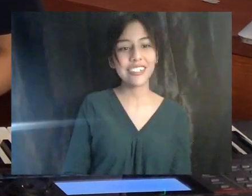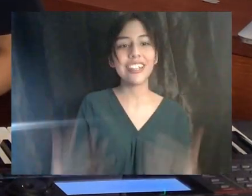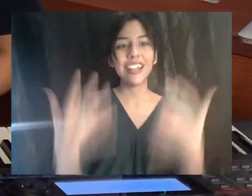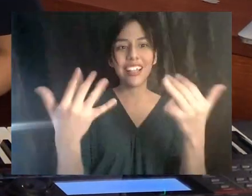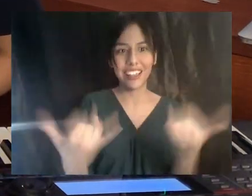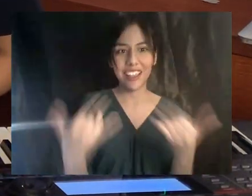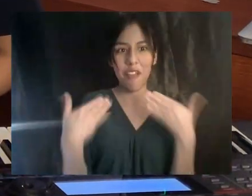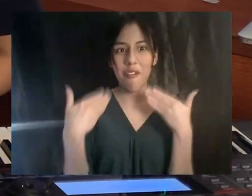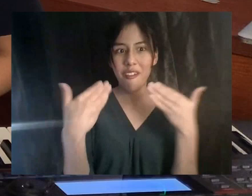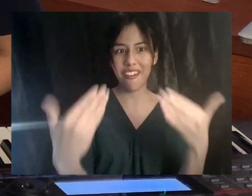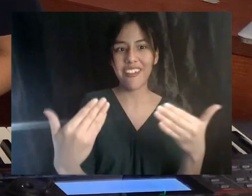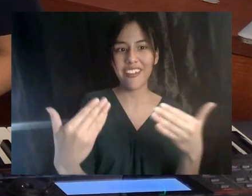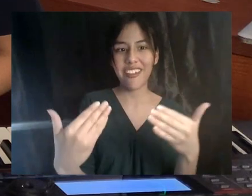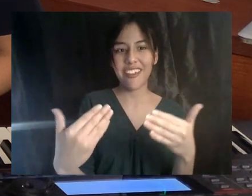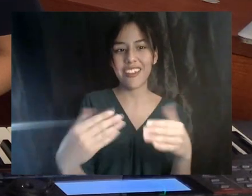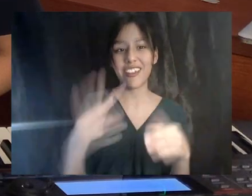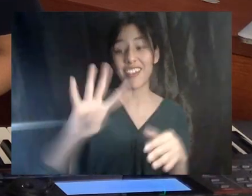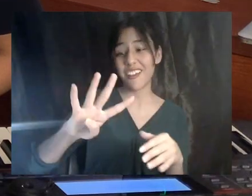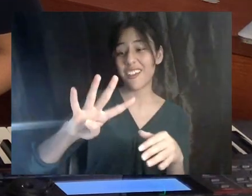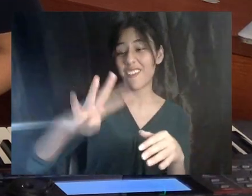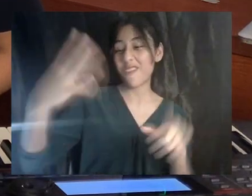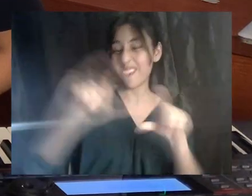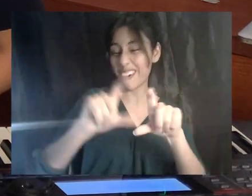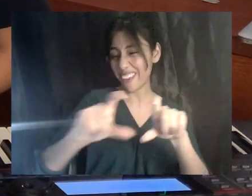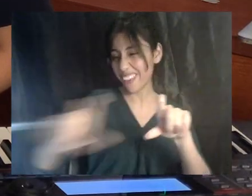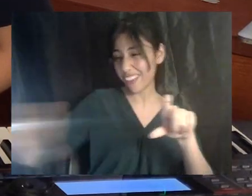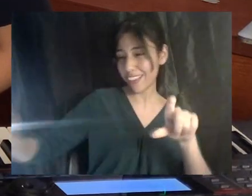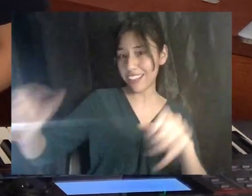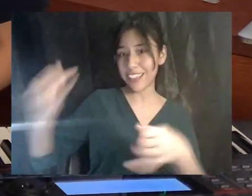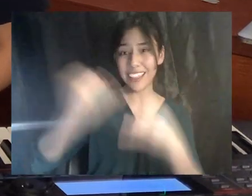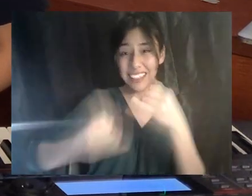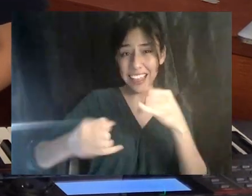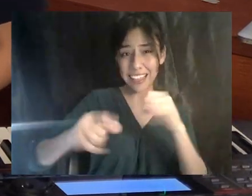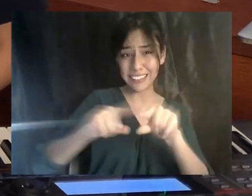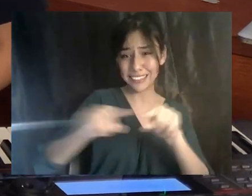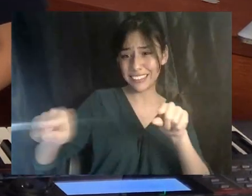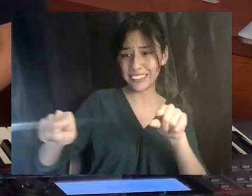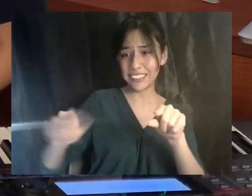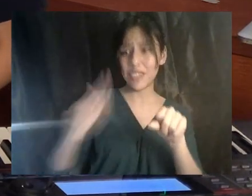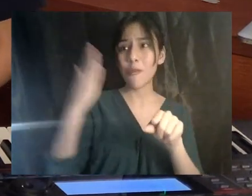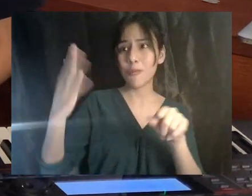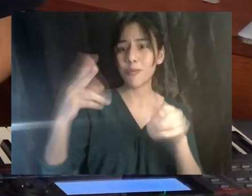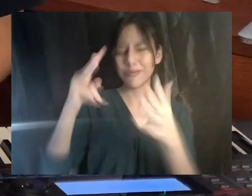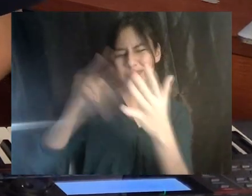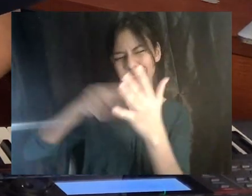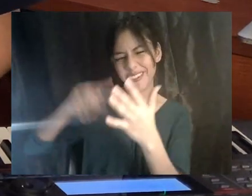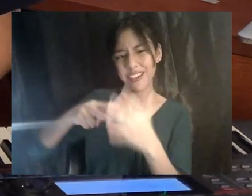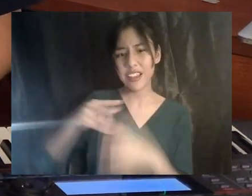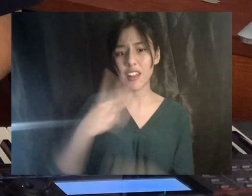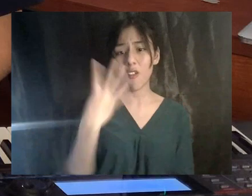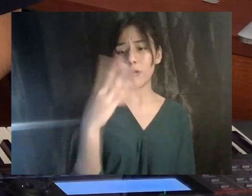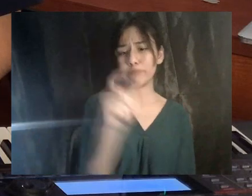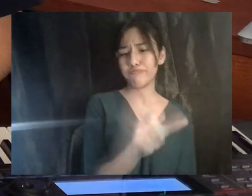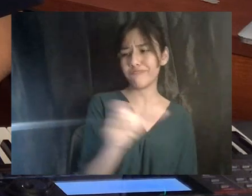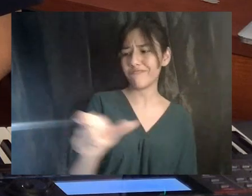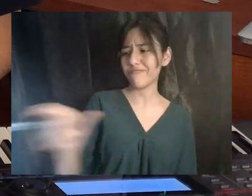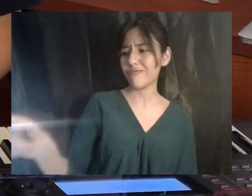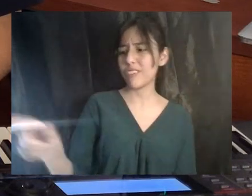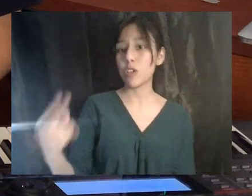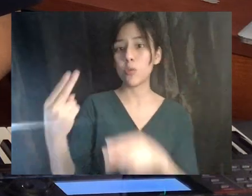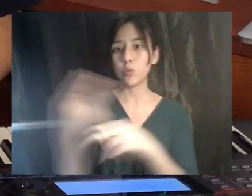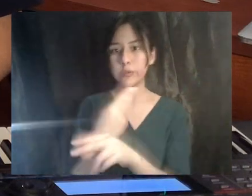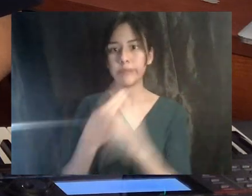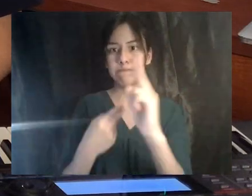go ahead and read our final note of music, 4 bars of eighth notes.